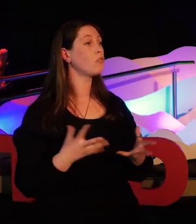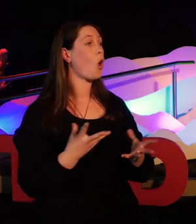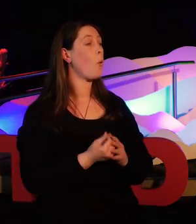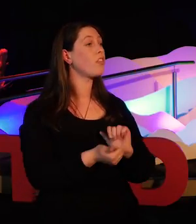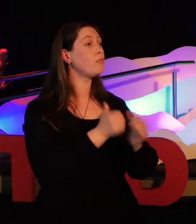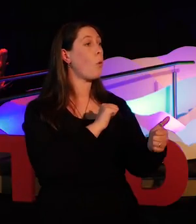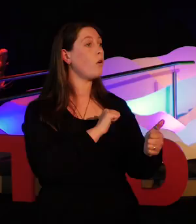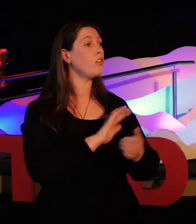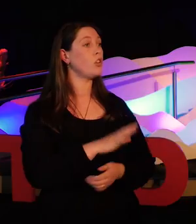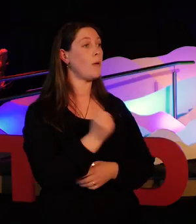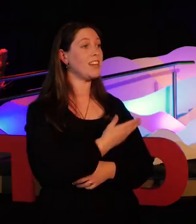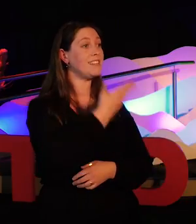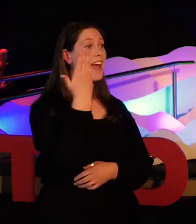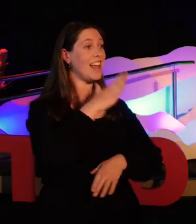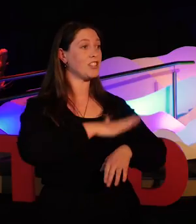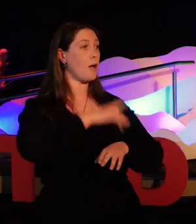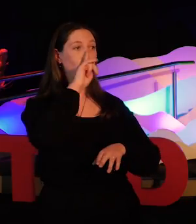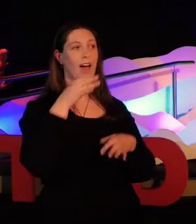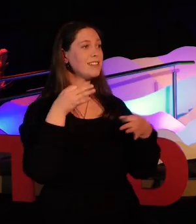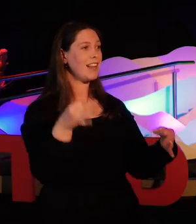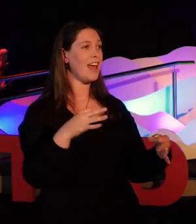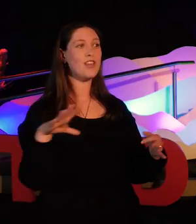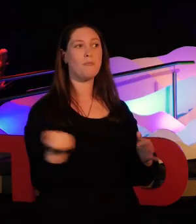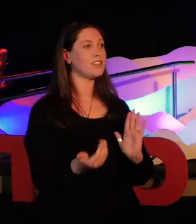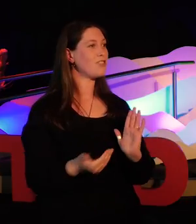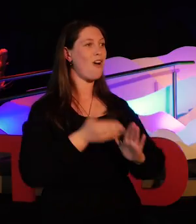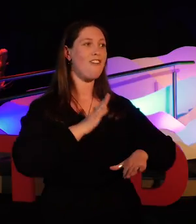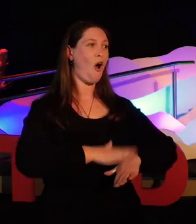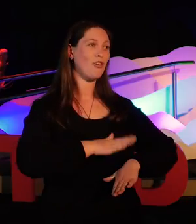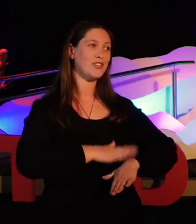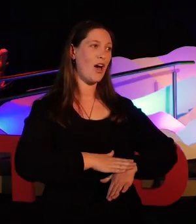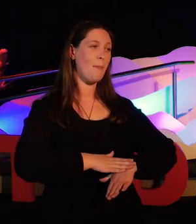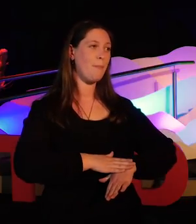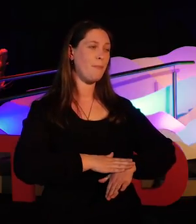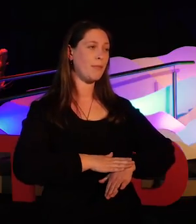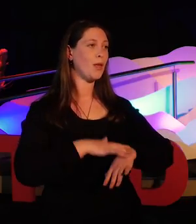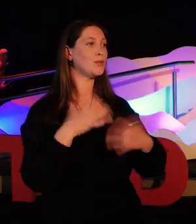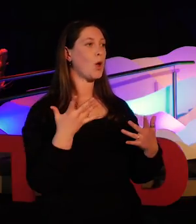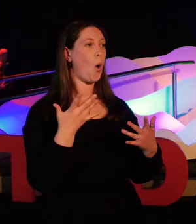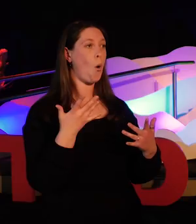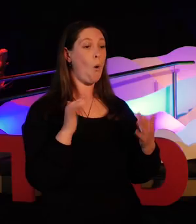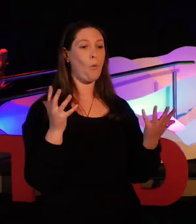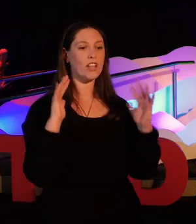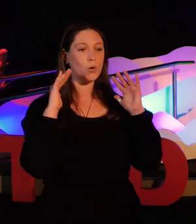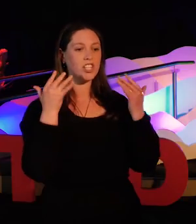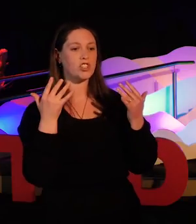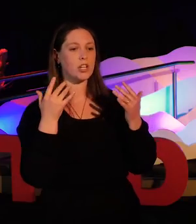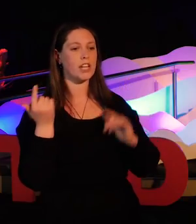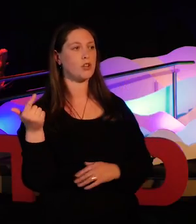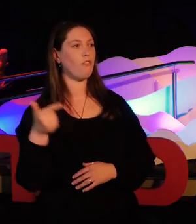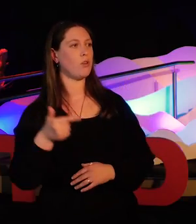So with sport, there's a day and a time. You can't delay. You have to arrive on time. So where you pay attention is your